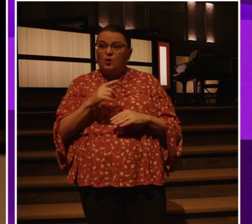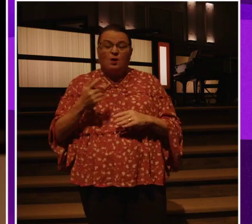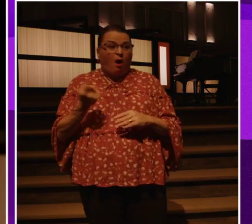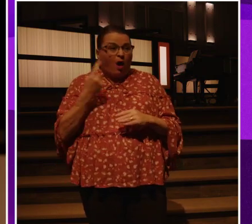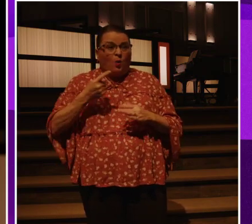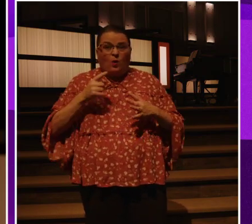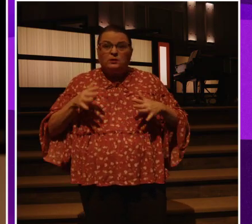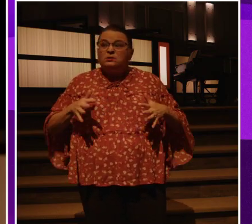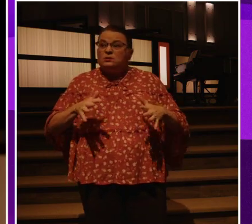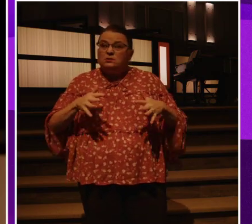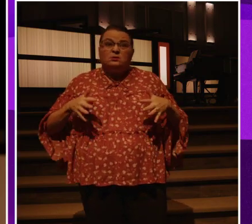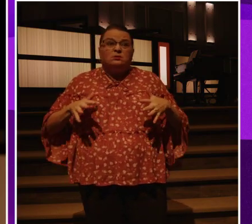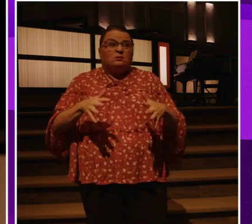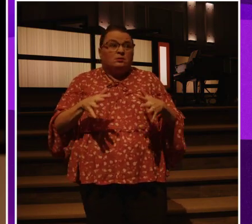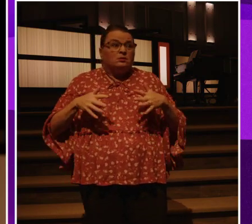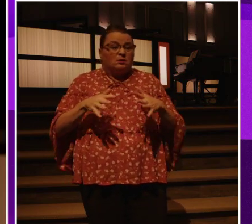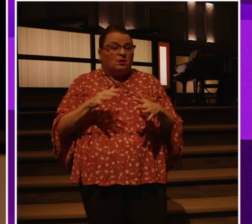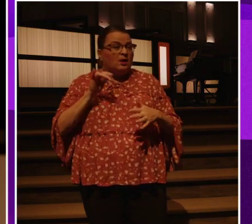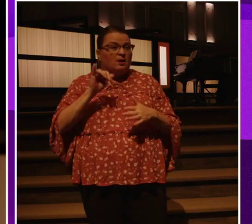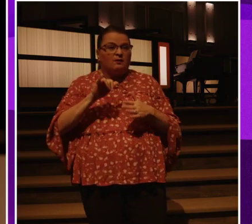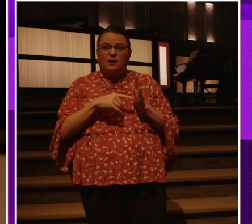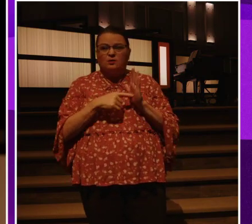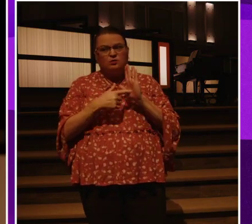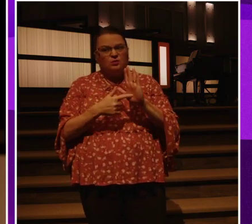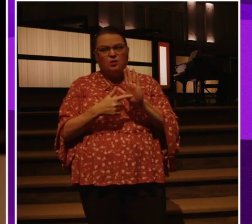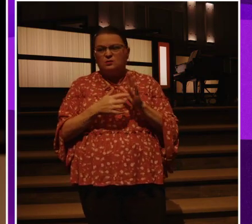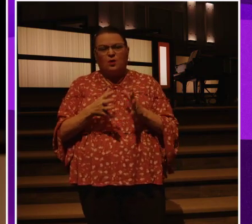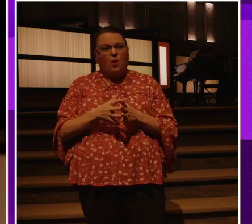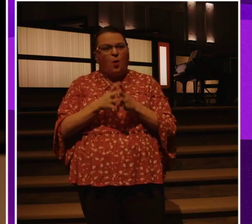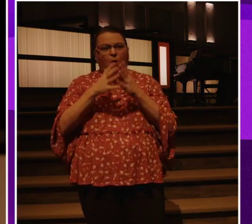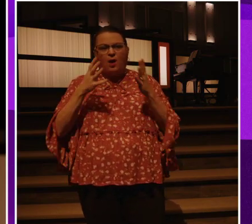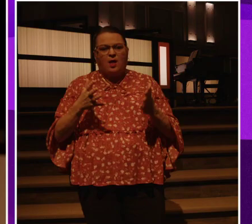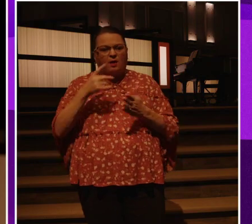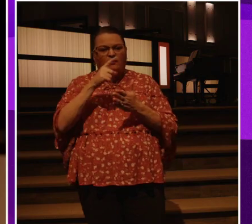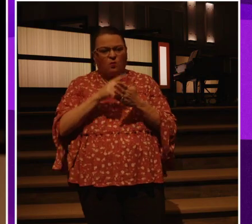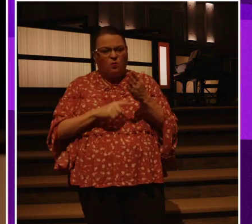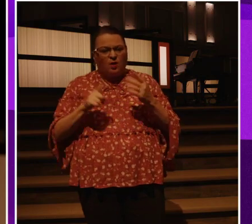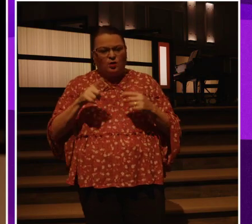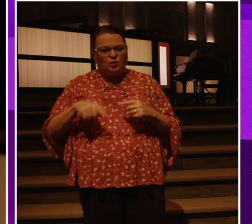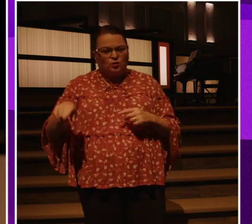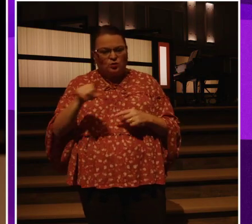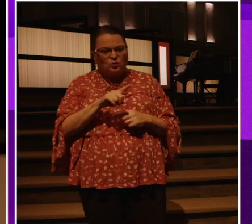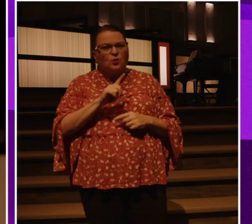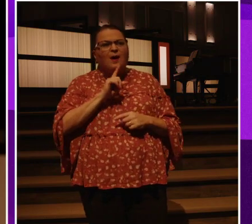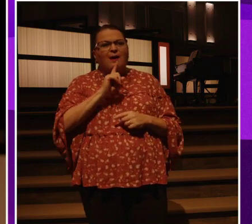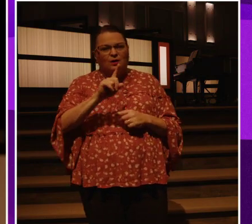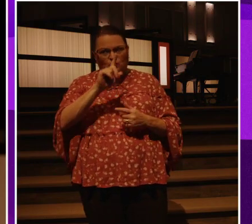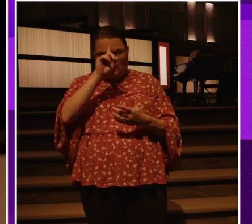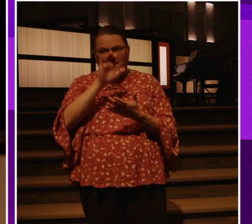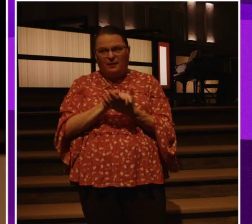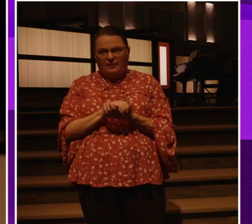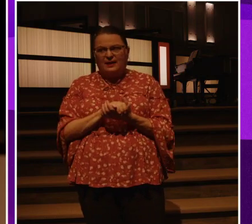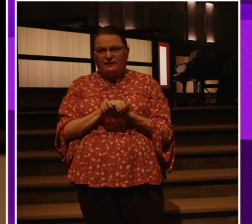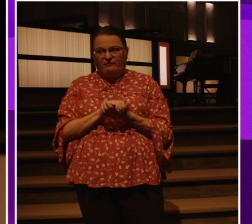anxiety, that reveals a whole lot of what you actually believe.